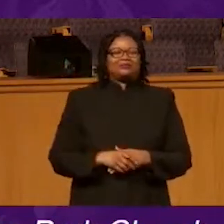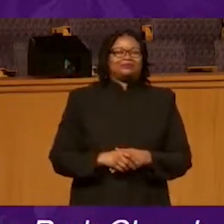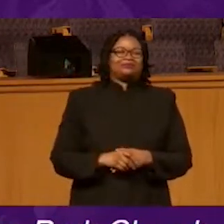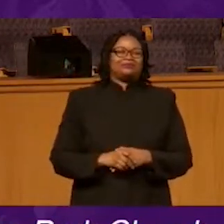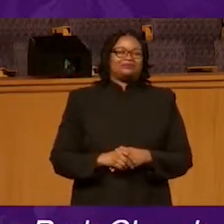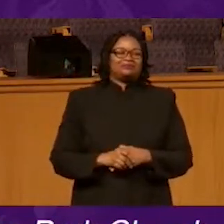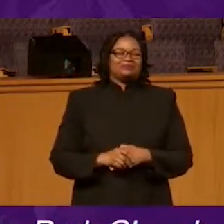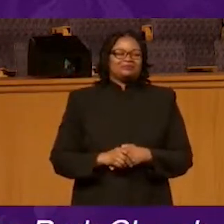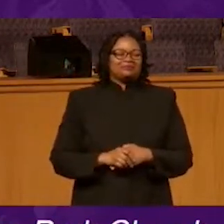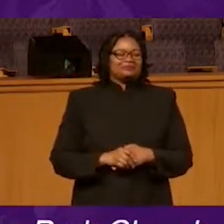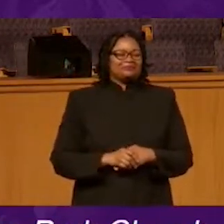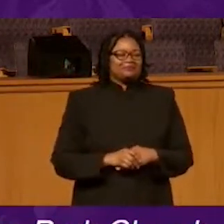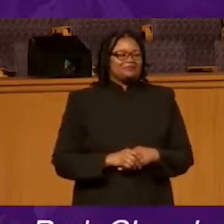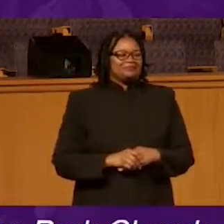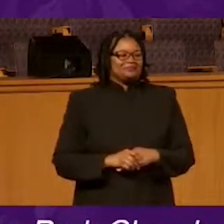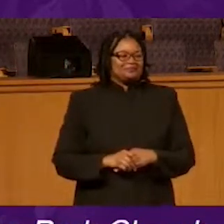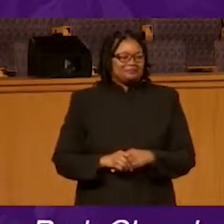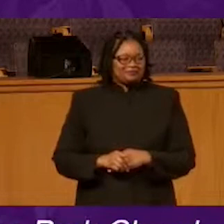1993. And